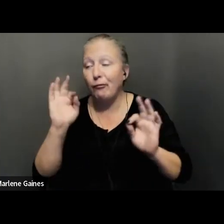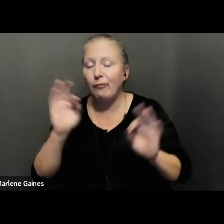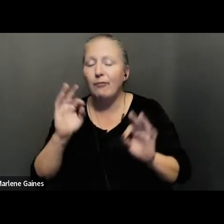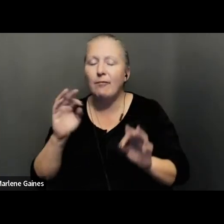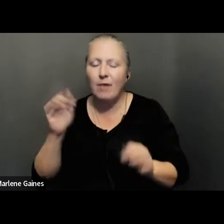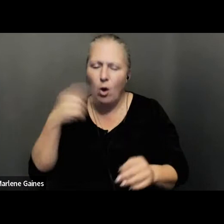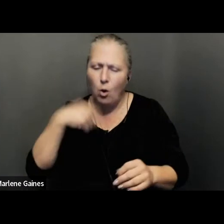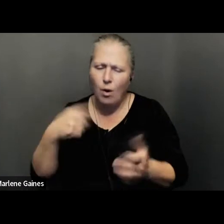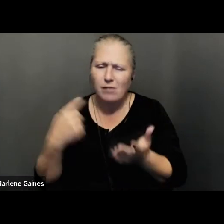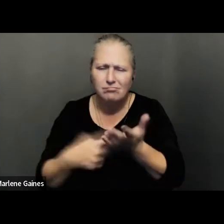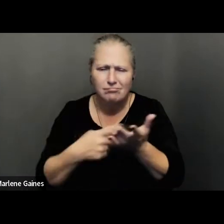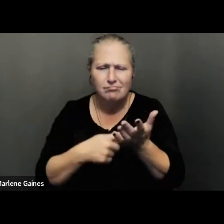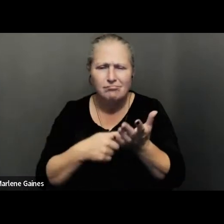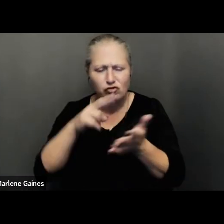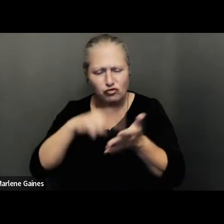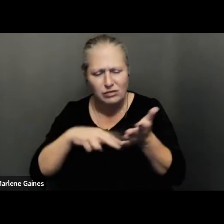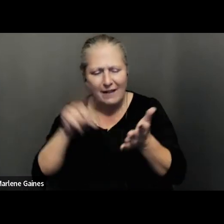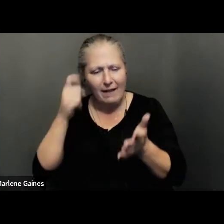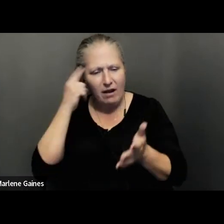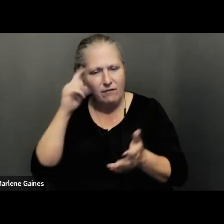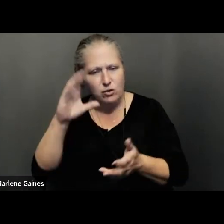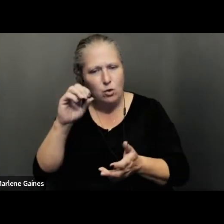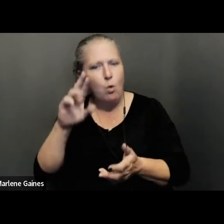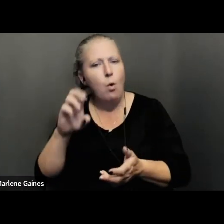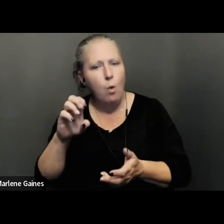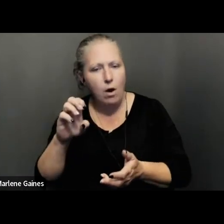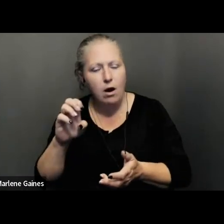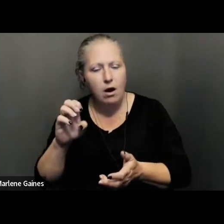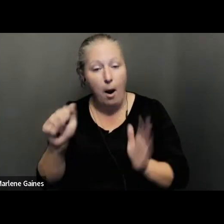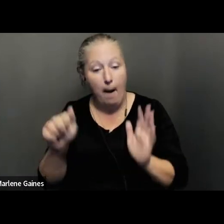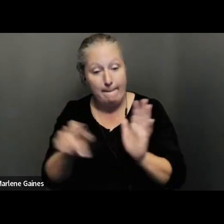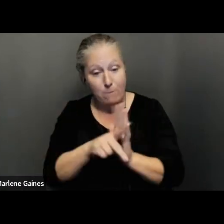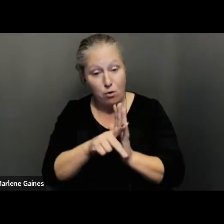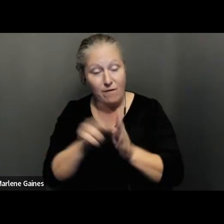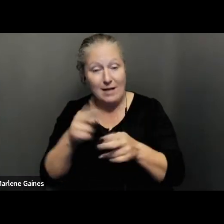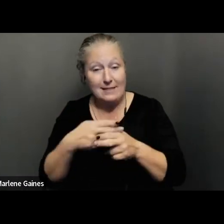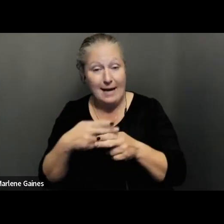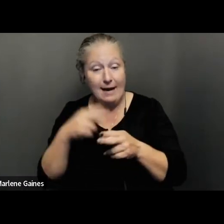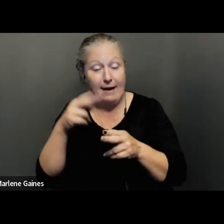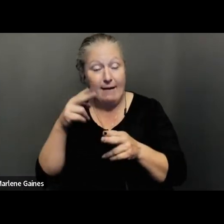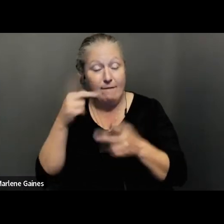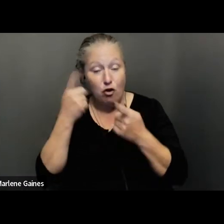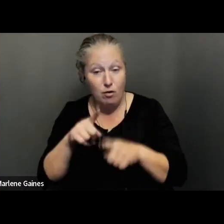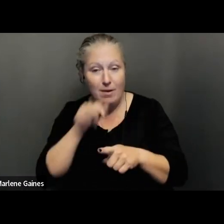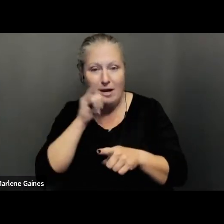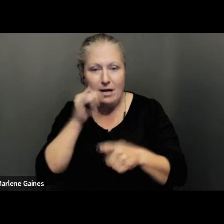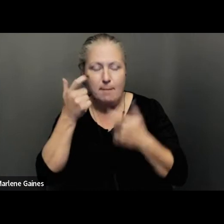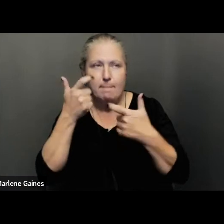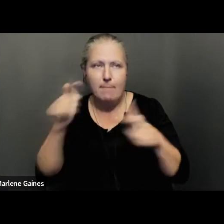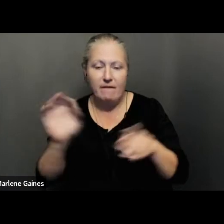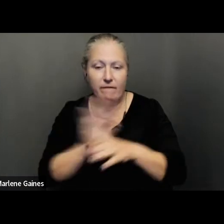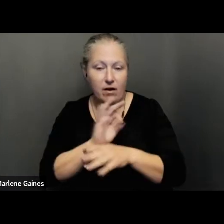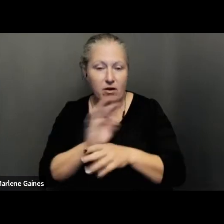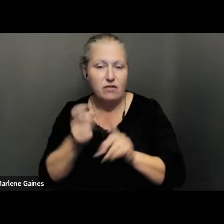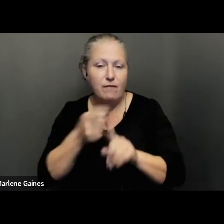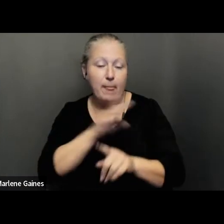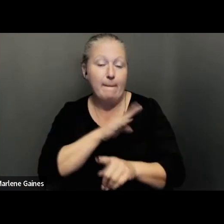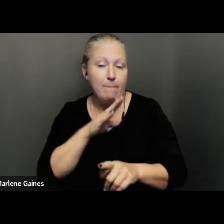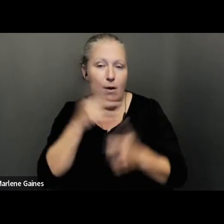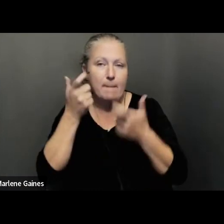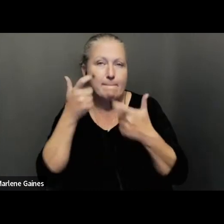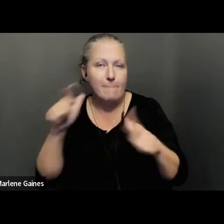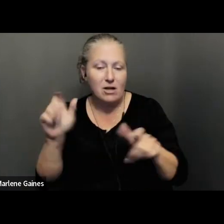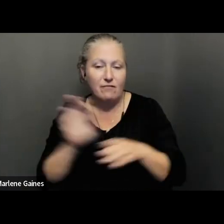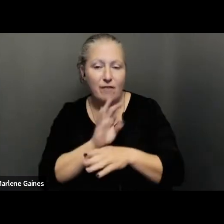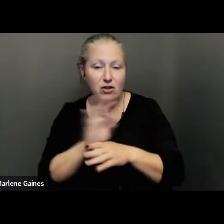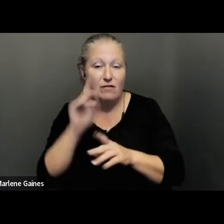talked about and we read in the governance core, approving a tentative agreement is a major function of the board. It's a major function